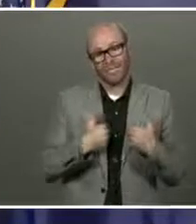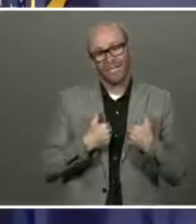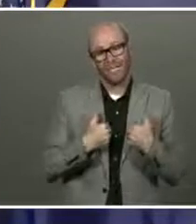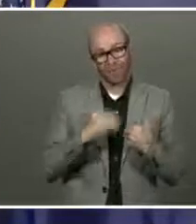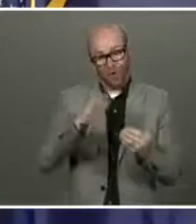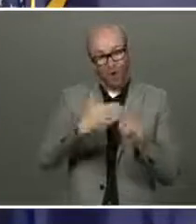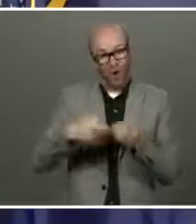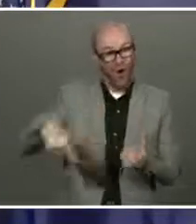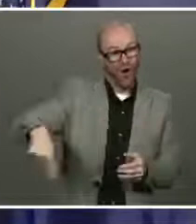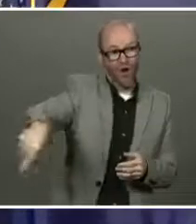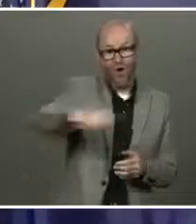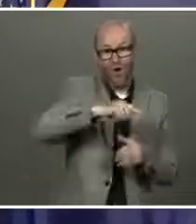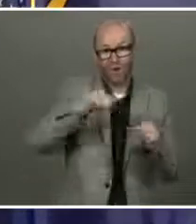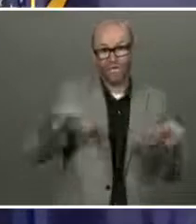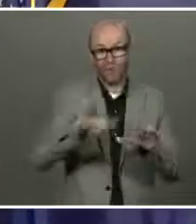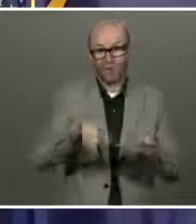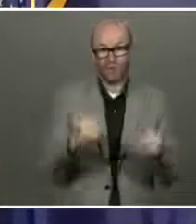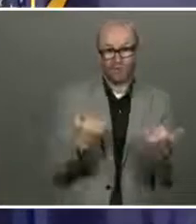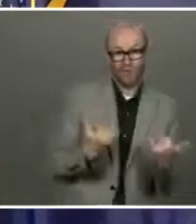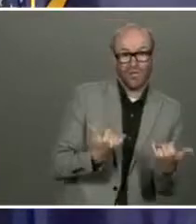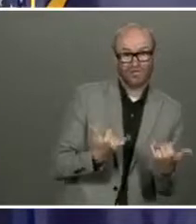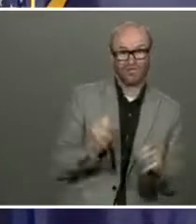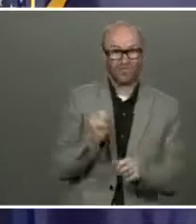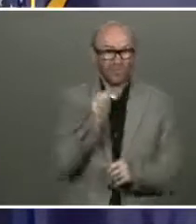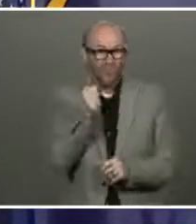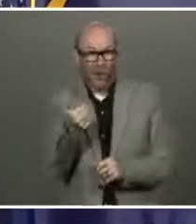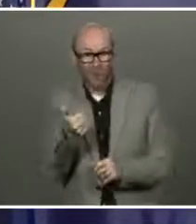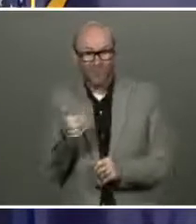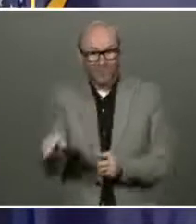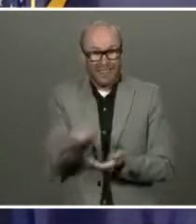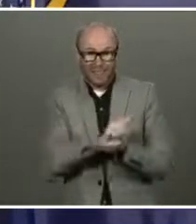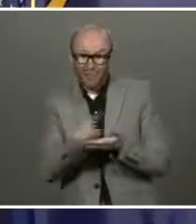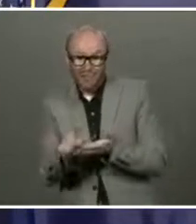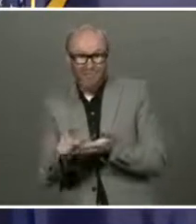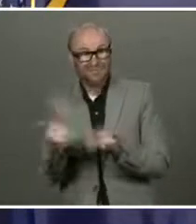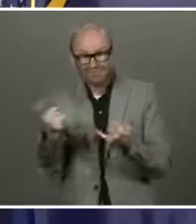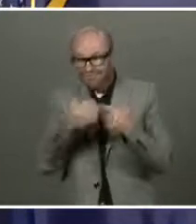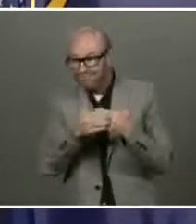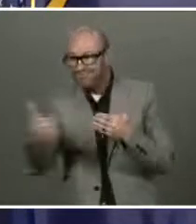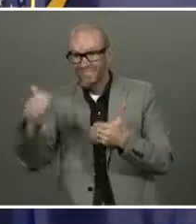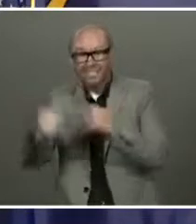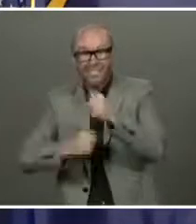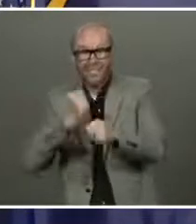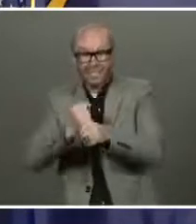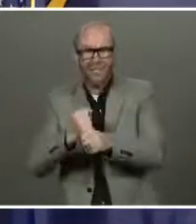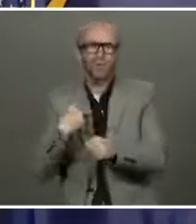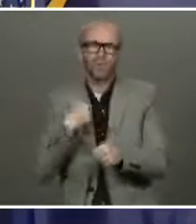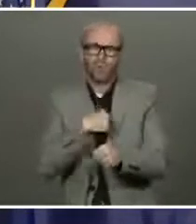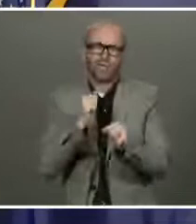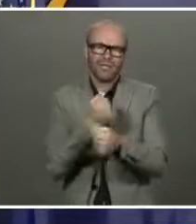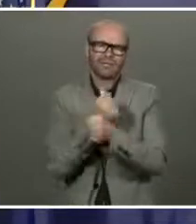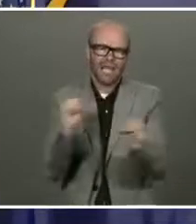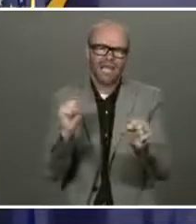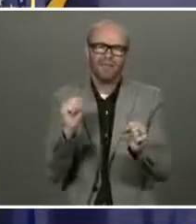do that today, tomorrow, this week, throughout this year, I know we can save more lives,